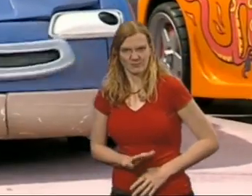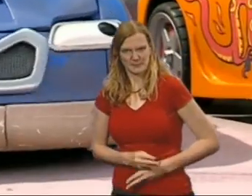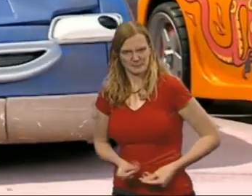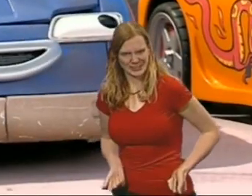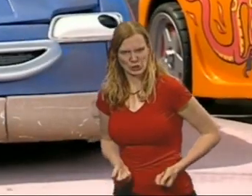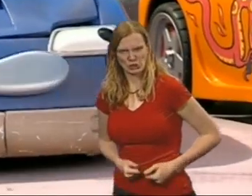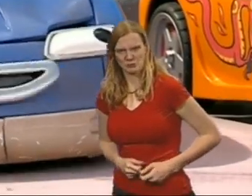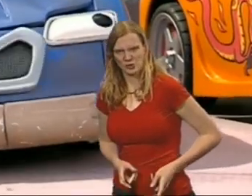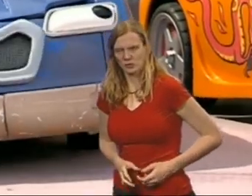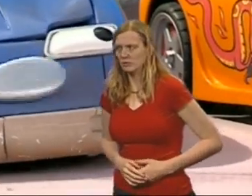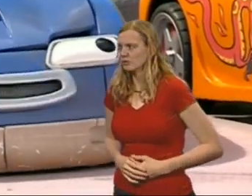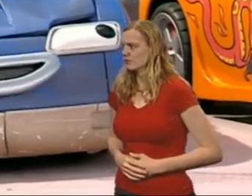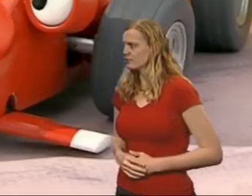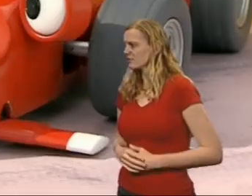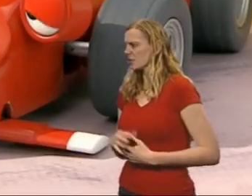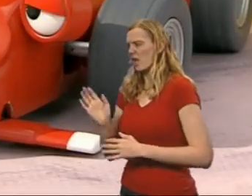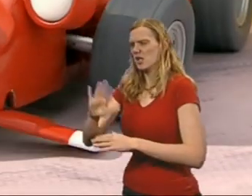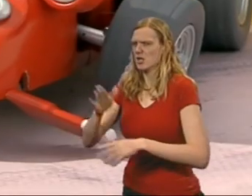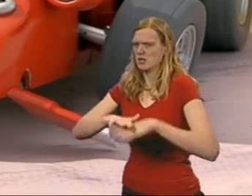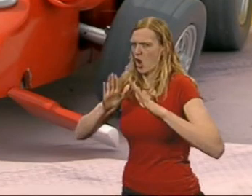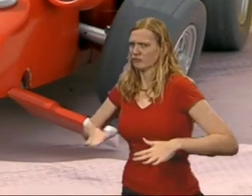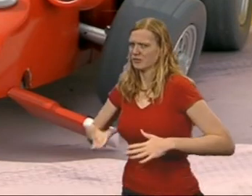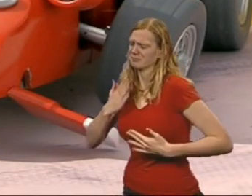Come on. Countryside? Yes? Countryside, please?